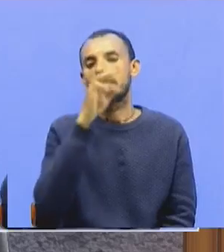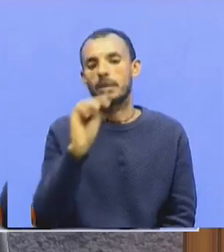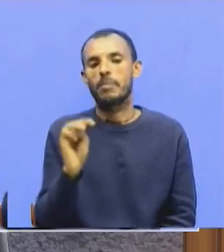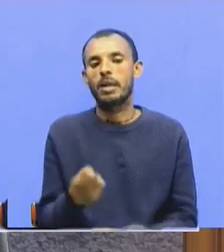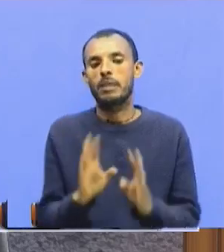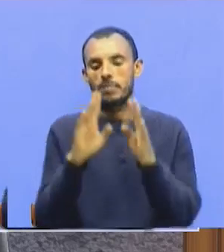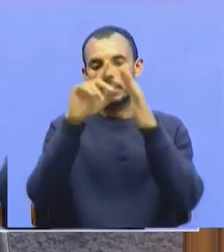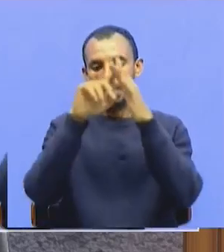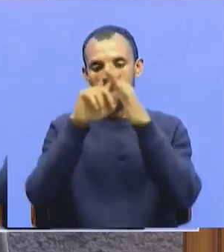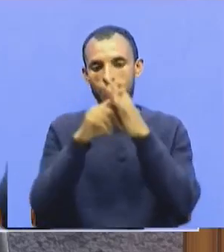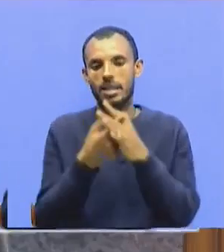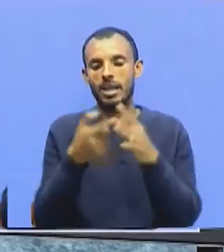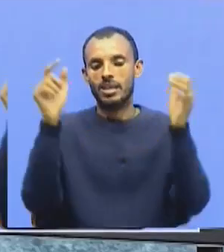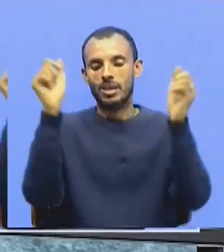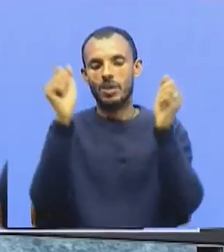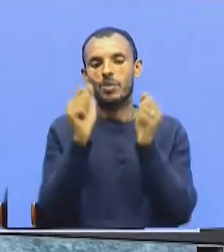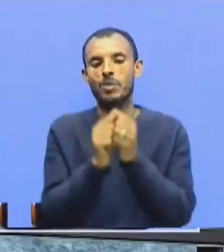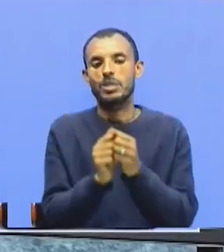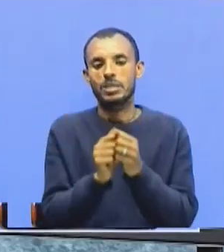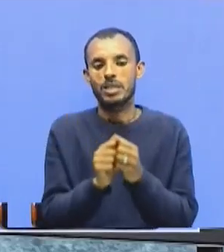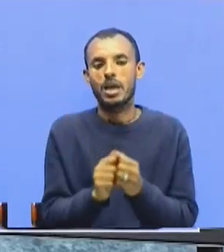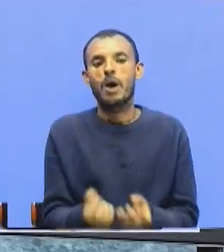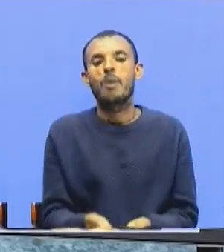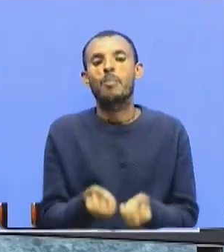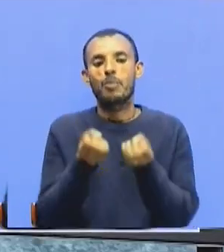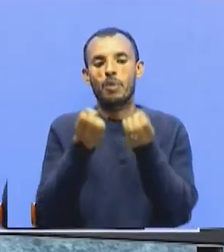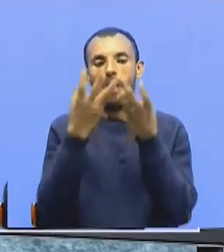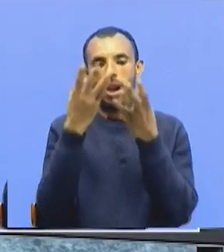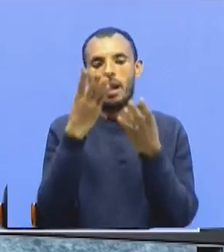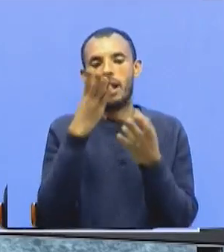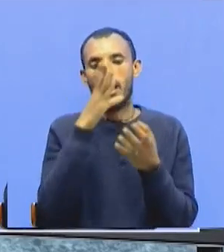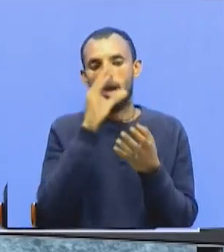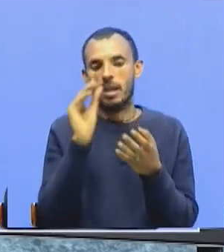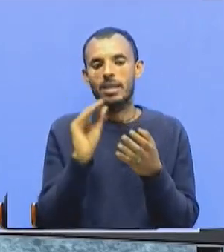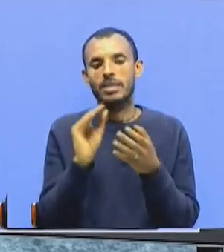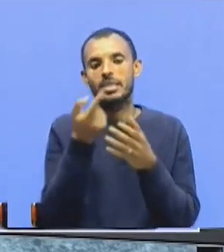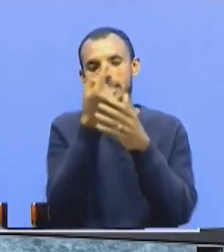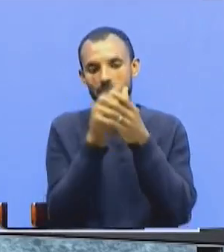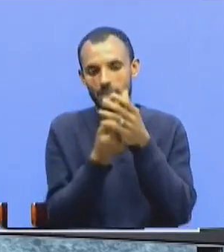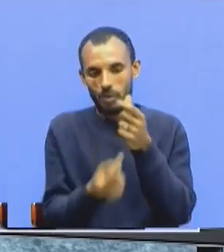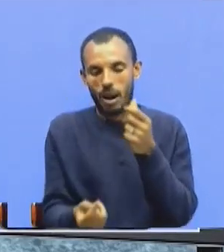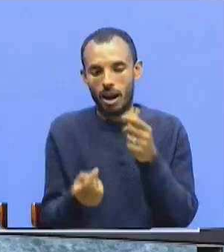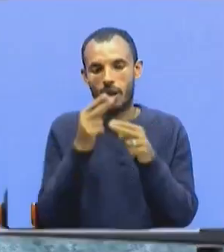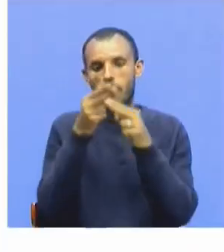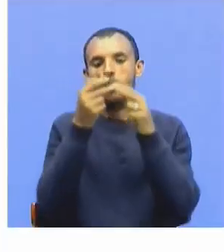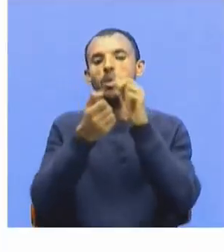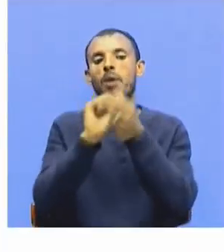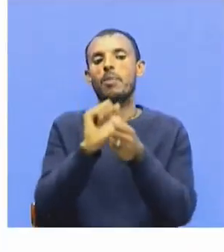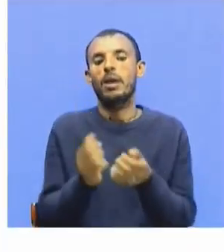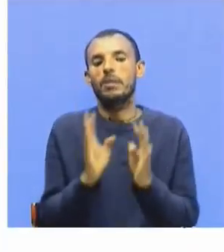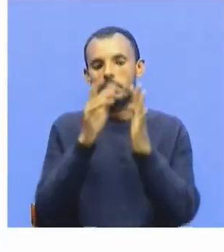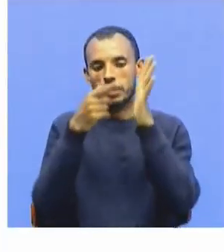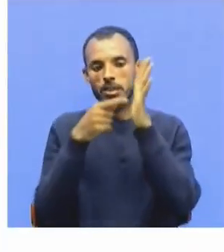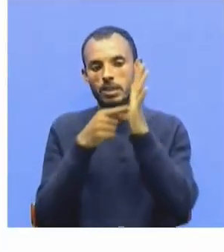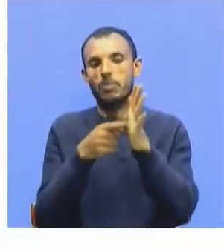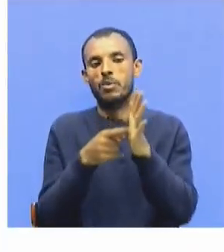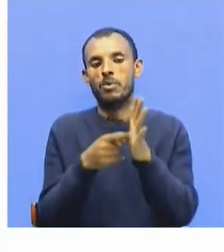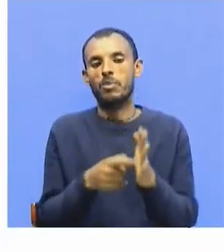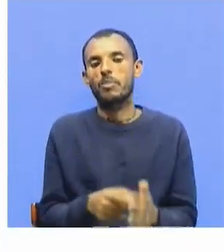me start with plural pronouns, down there, singular pronouns. Let me show you.